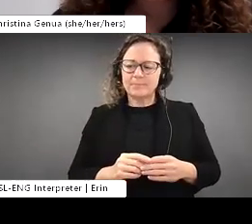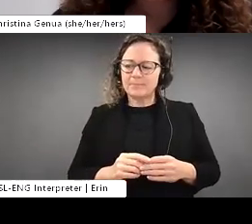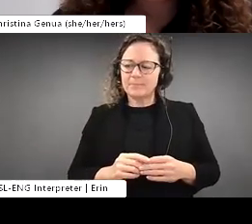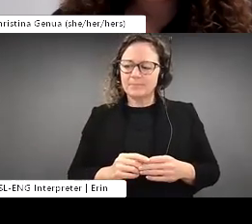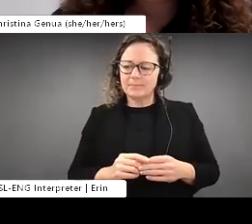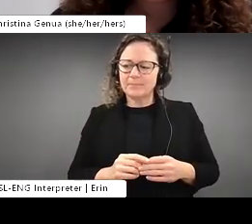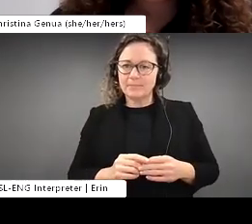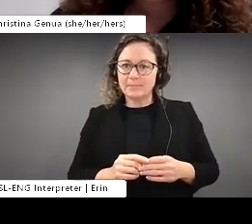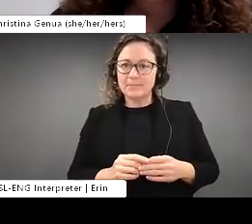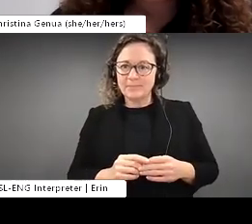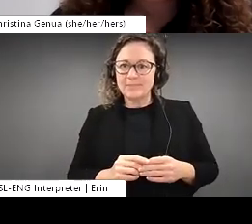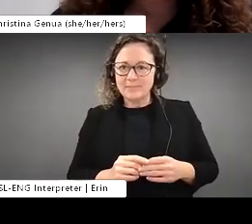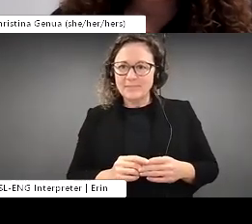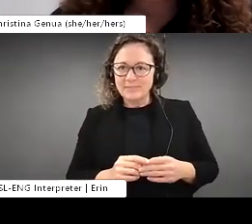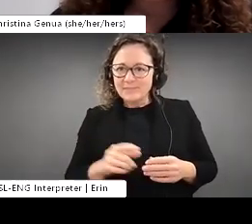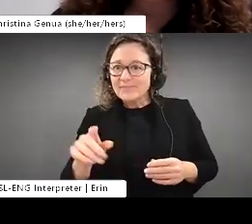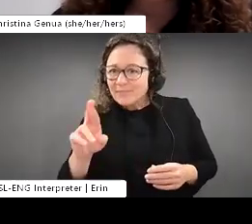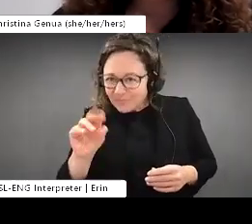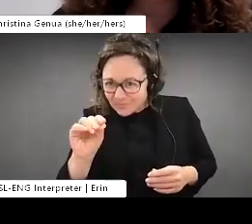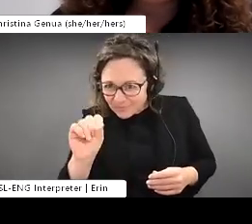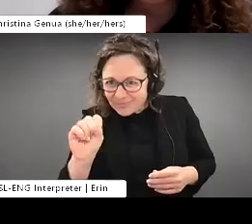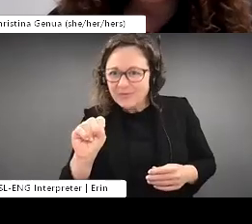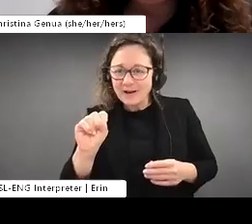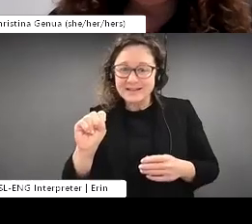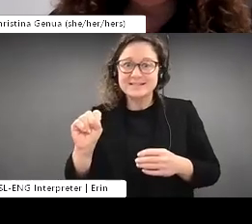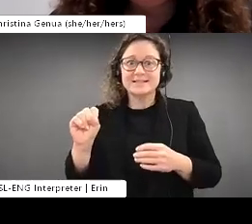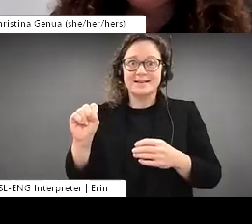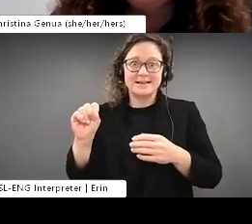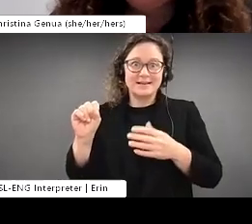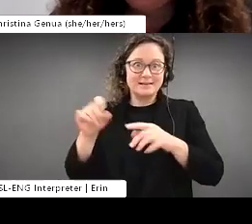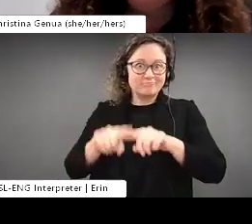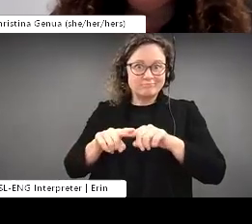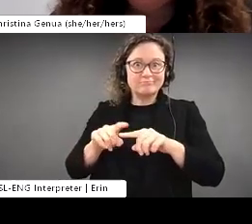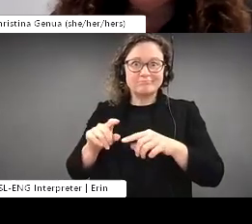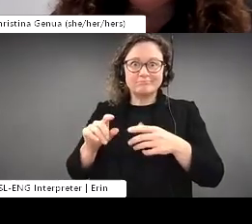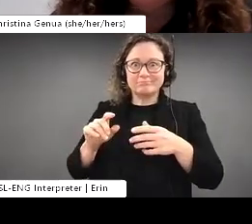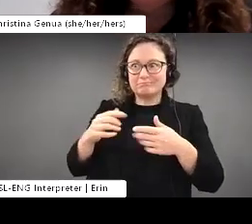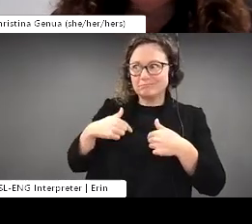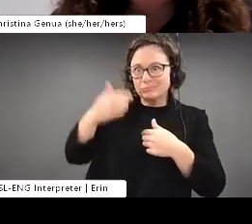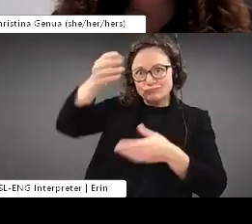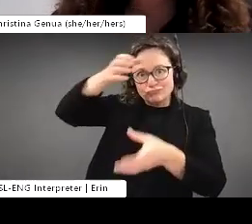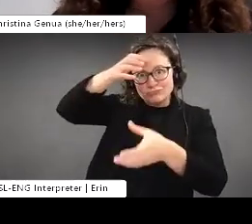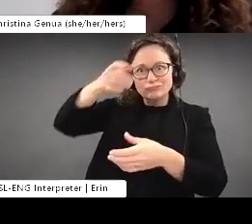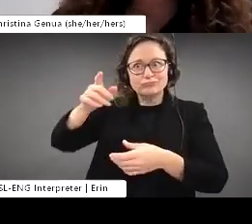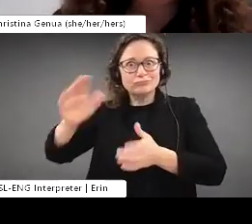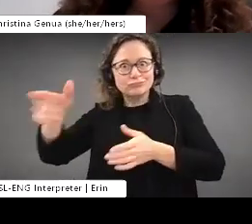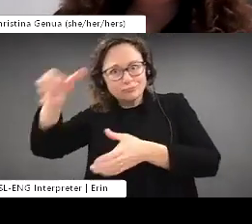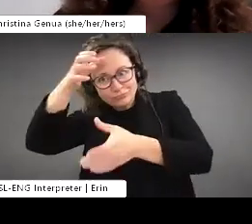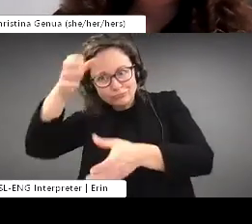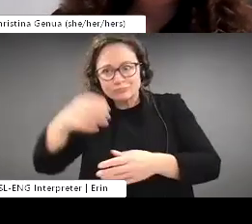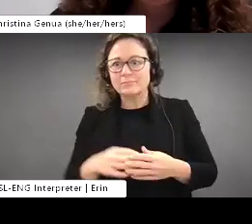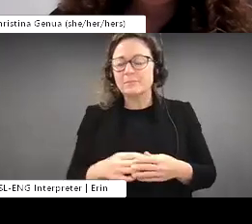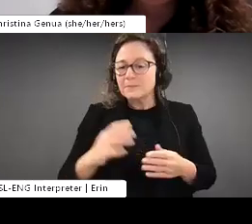Ross, you've got more education than them. So do not any longer. I am secure in my financial knowledge.